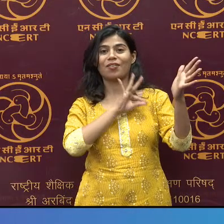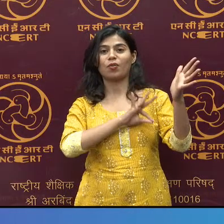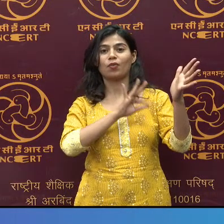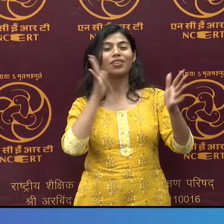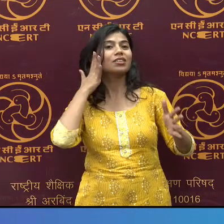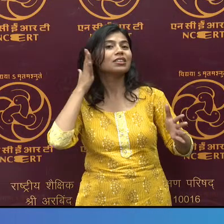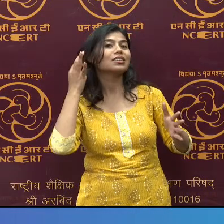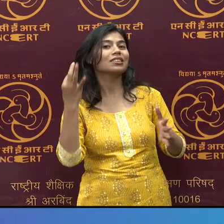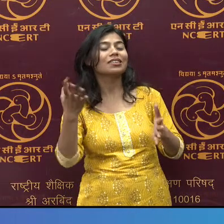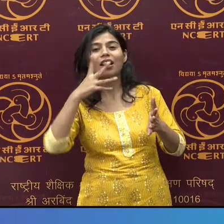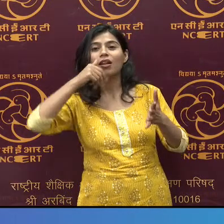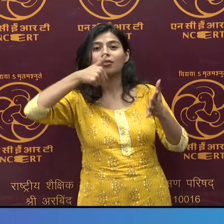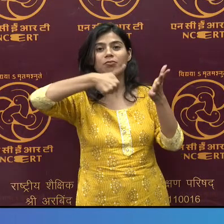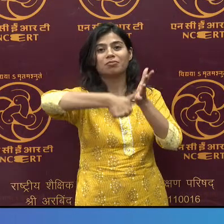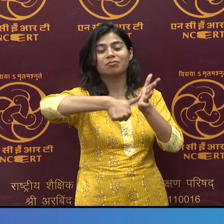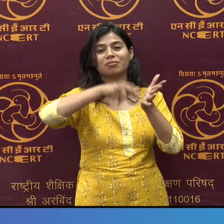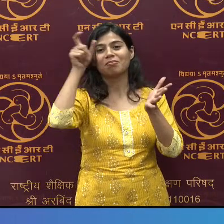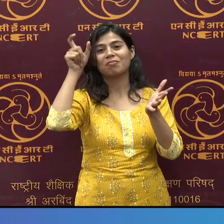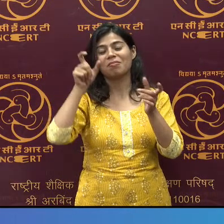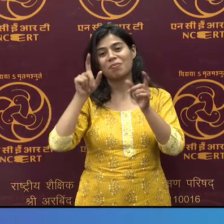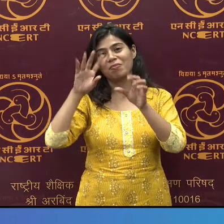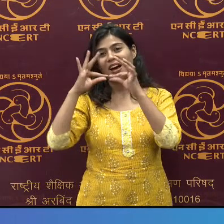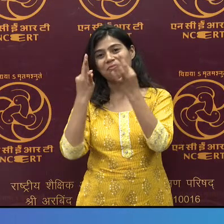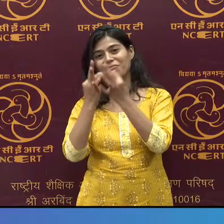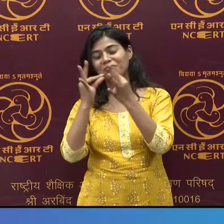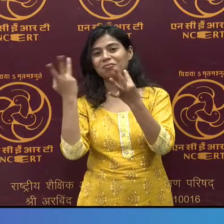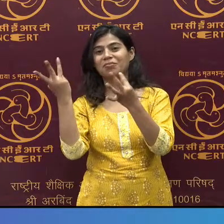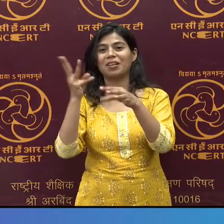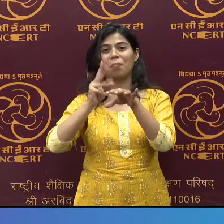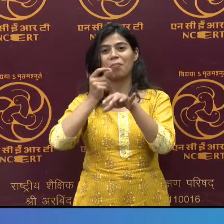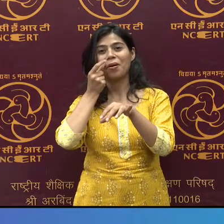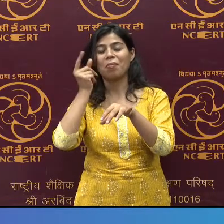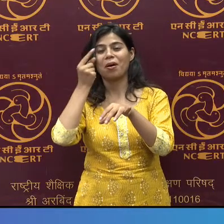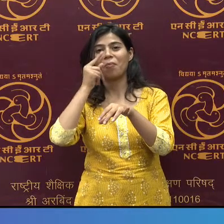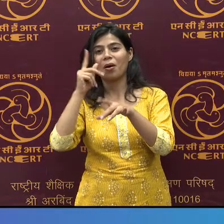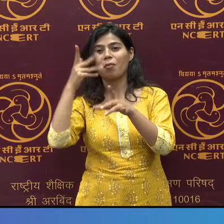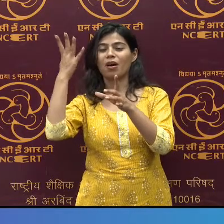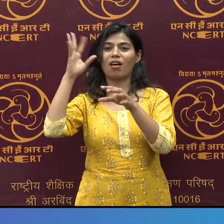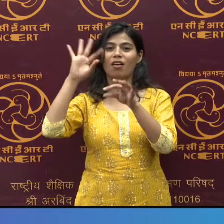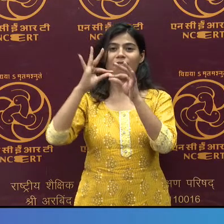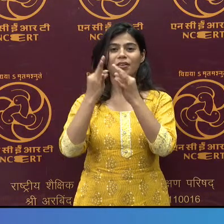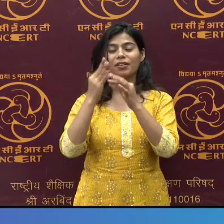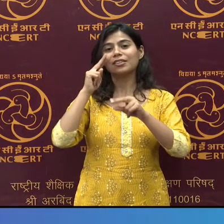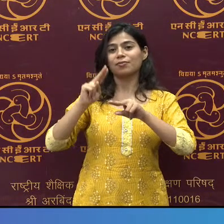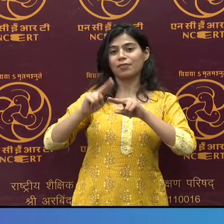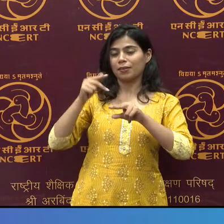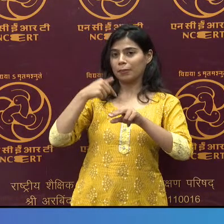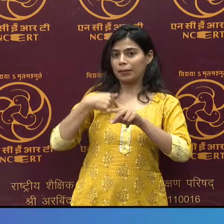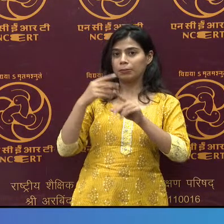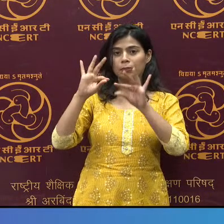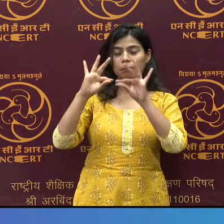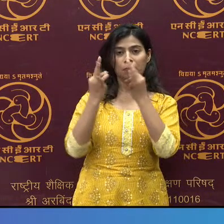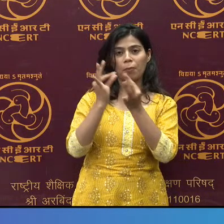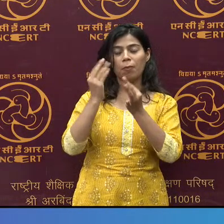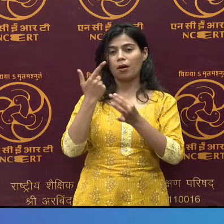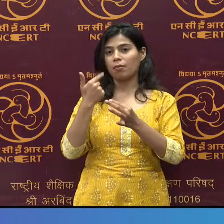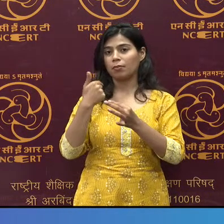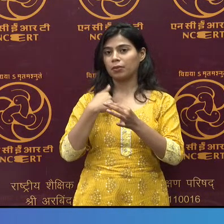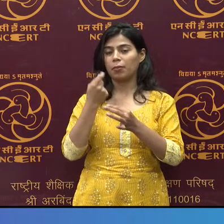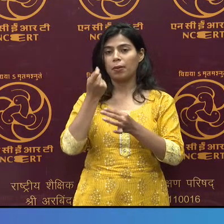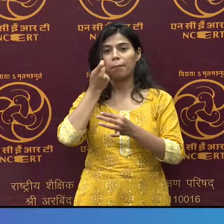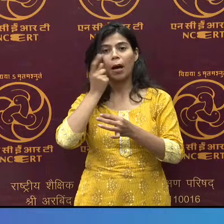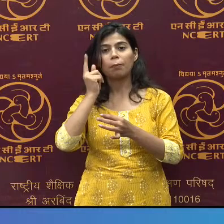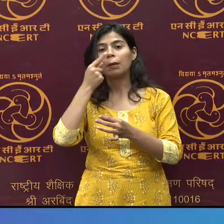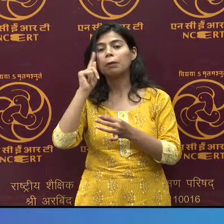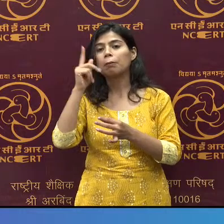of illiterate parents by advising them to enroll their weak child in the crash course, whereas he needs to